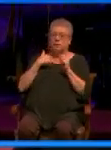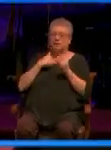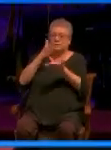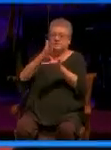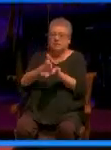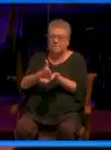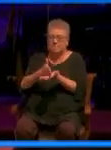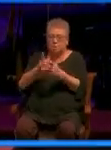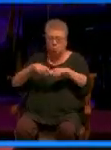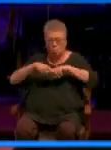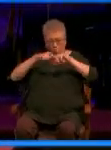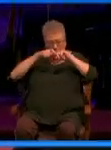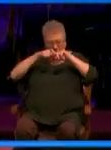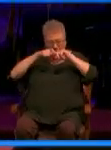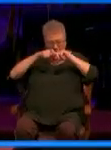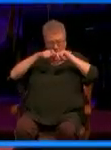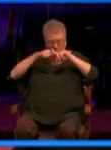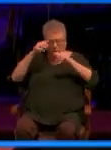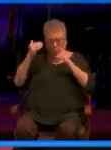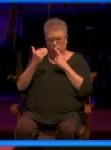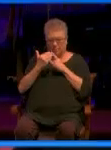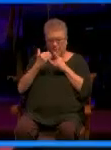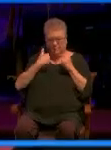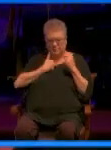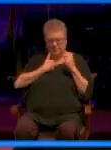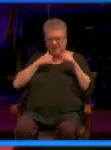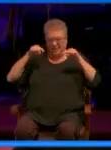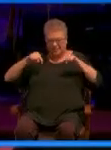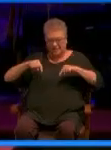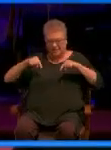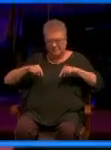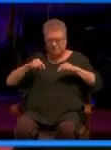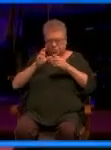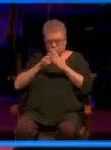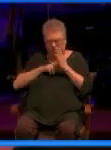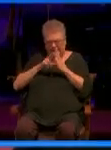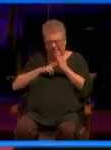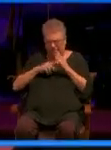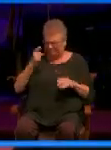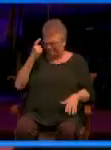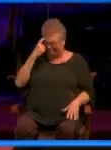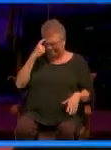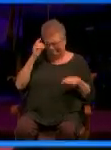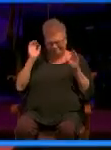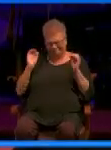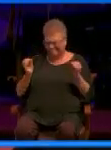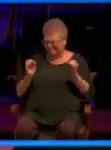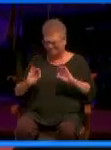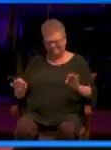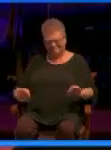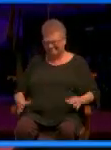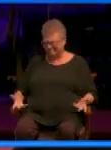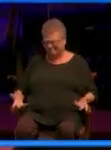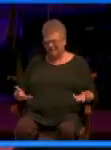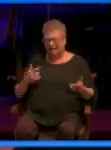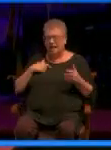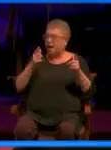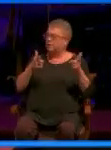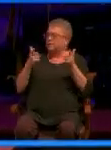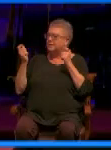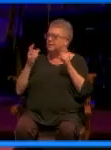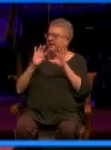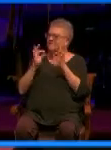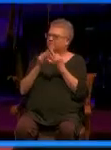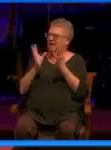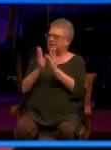for a moment and remind ourselves. This to me on first reading makes no sense. Because I would immediately call a family